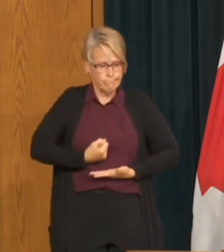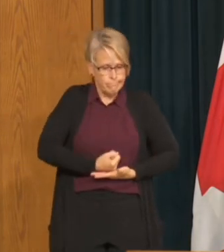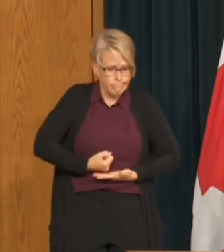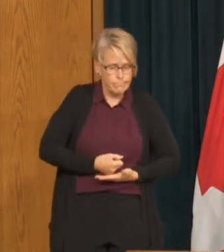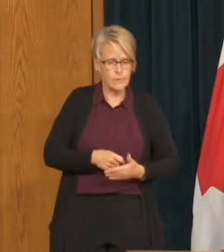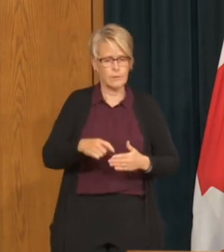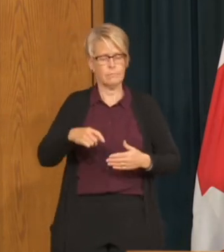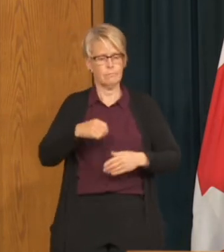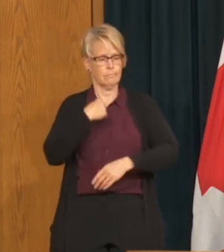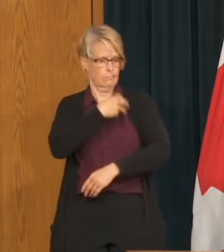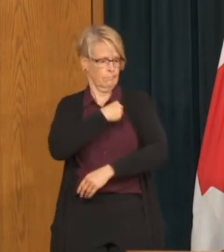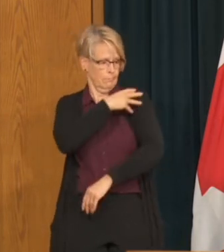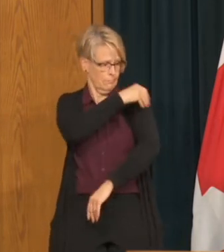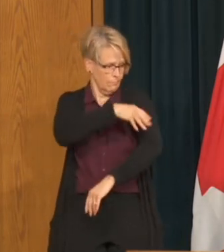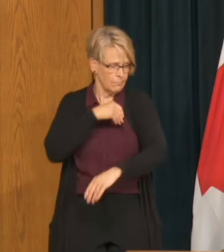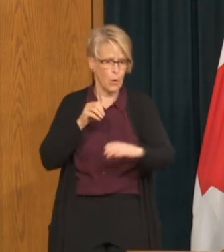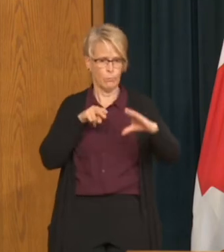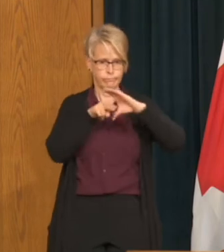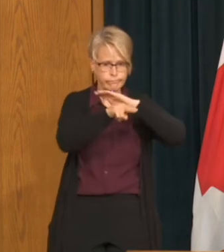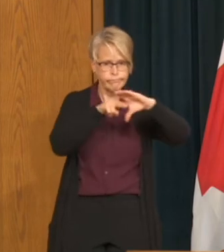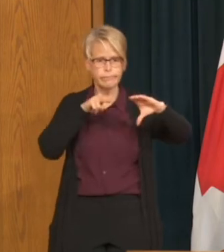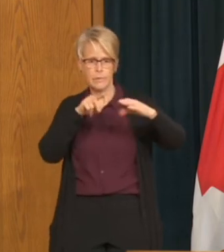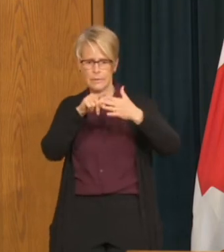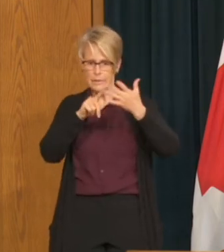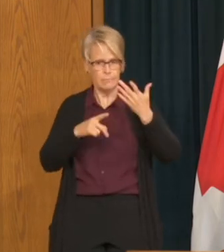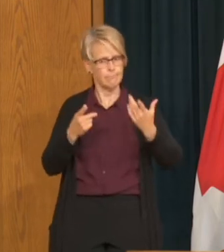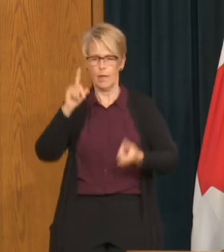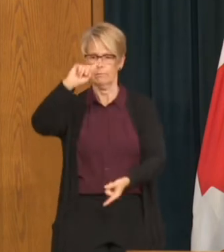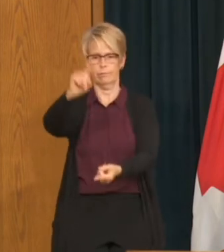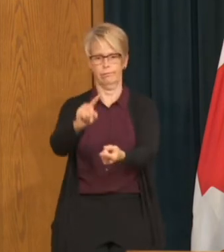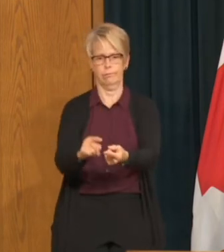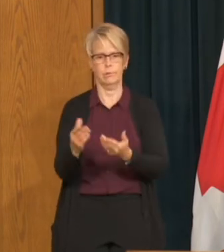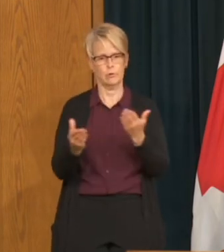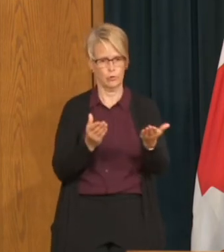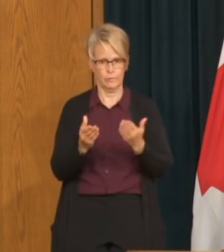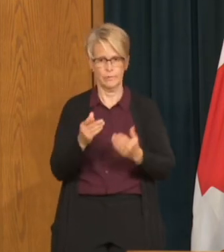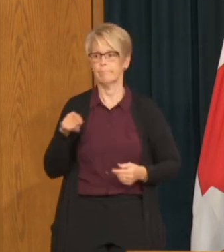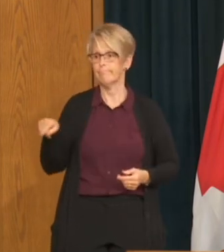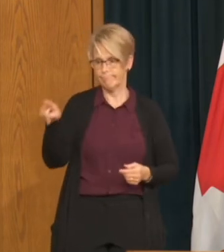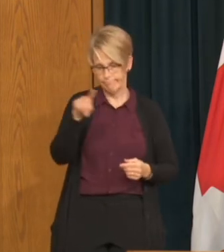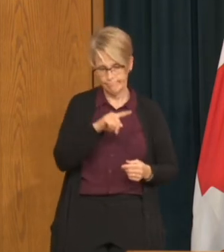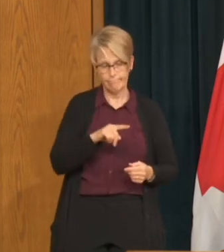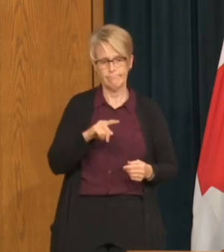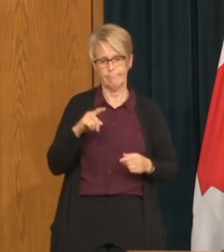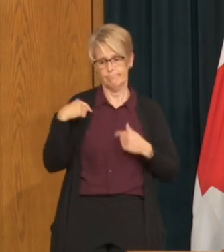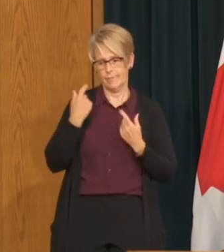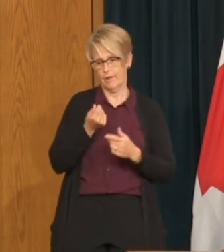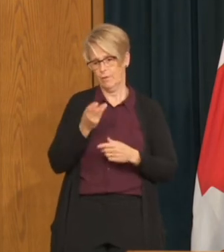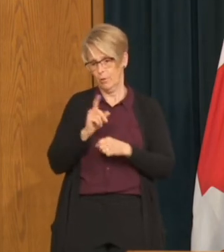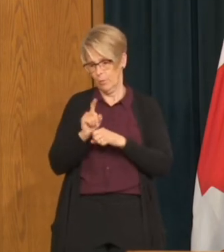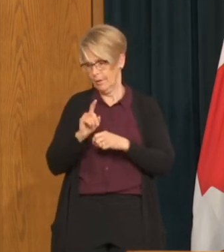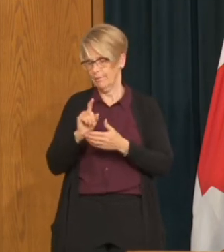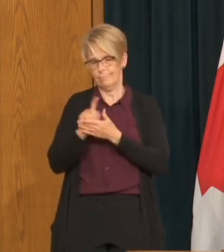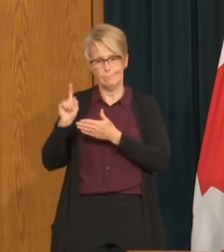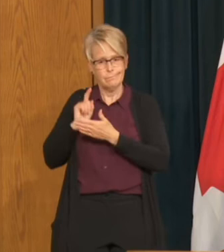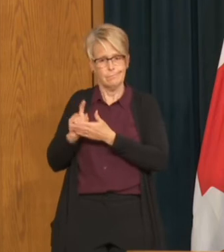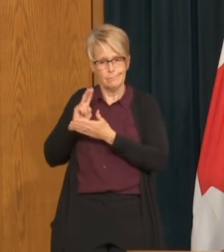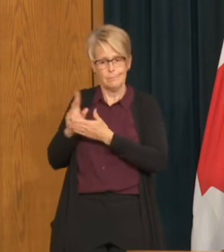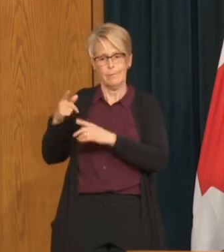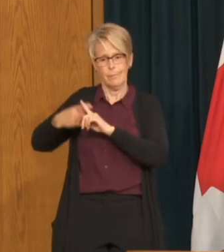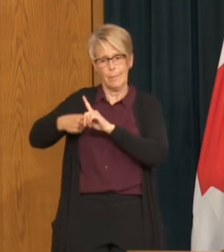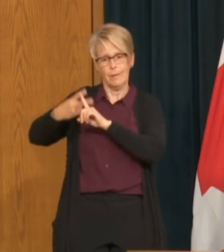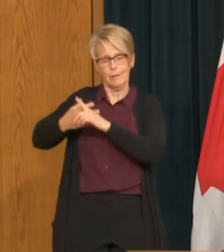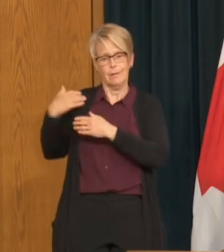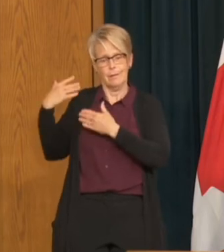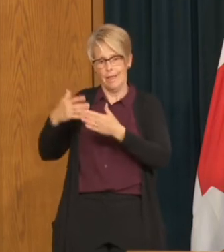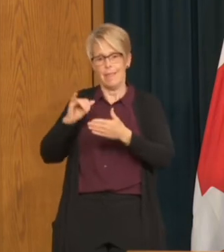just care for their chronic conditions that have had reduced services throughout this last few weeks and months. And that's why